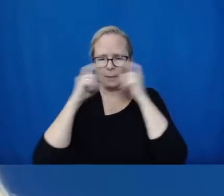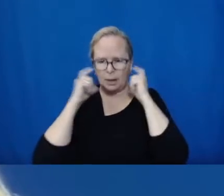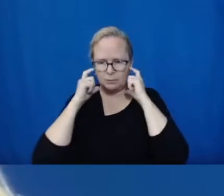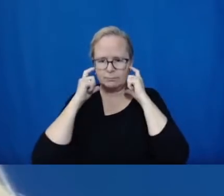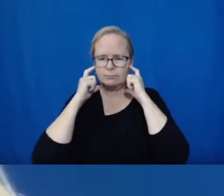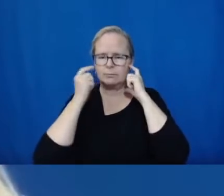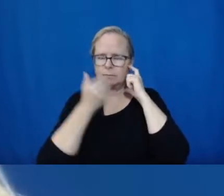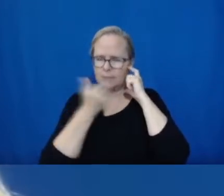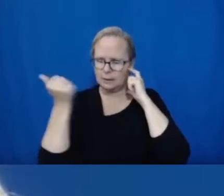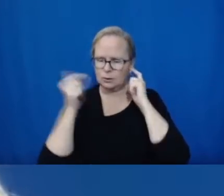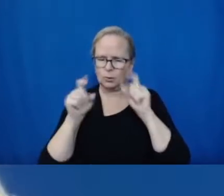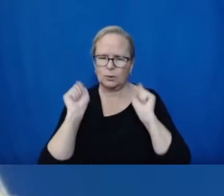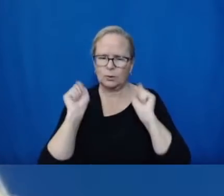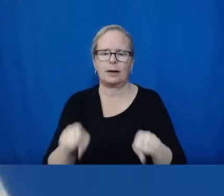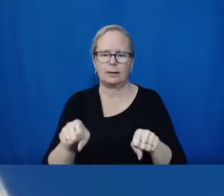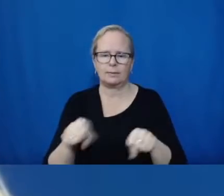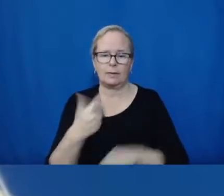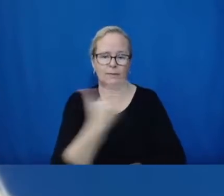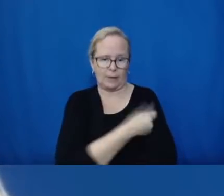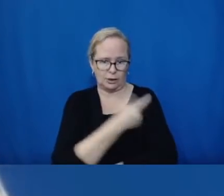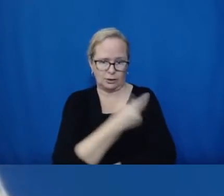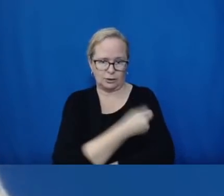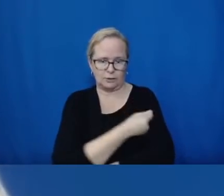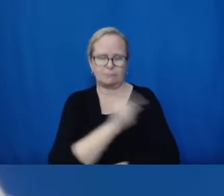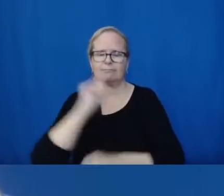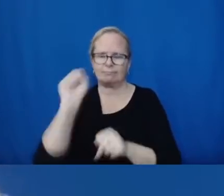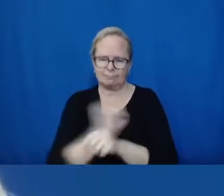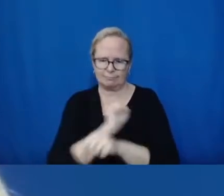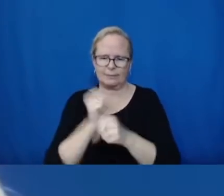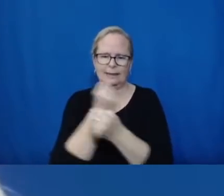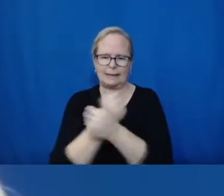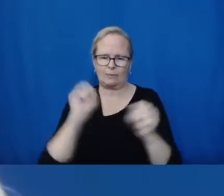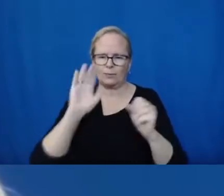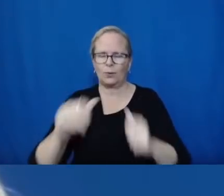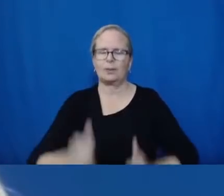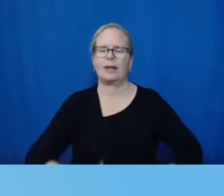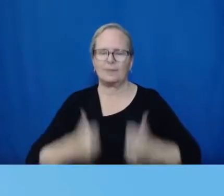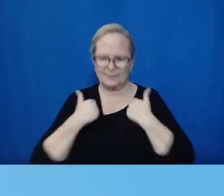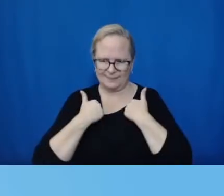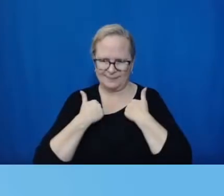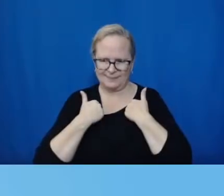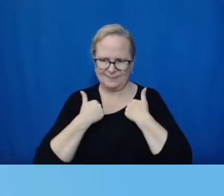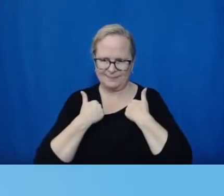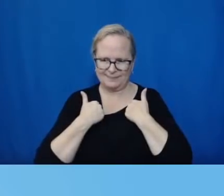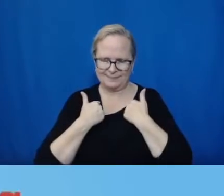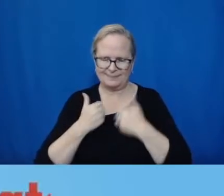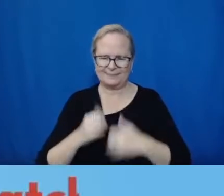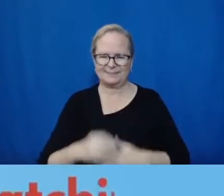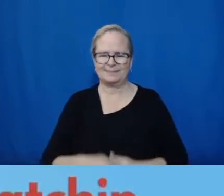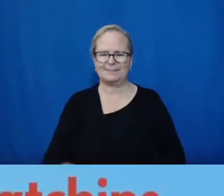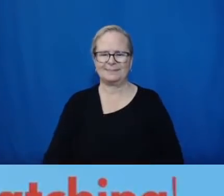to. And vaccines really do save lives.